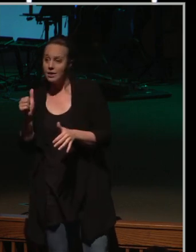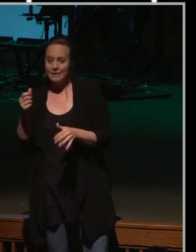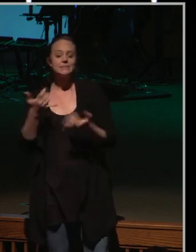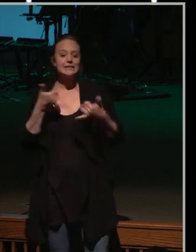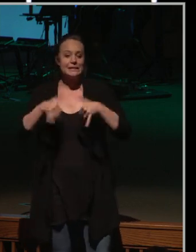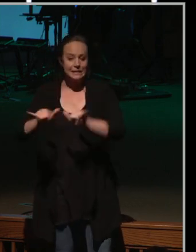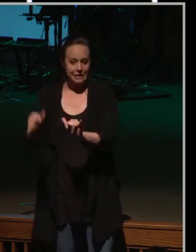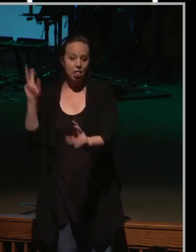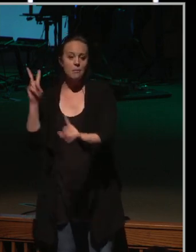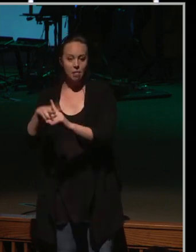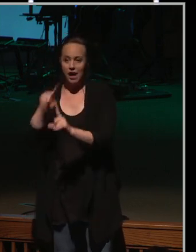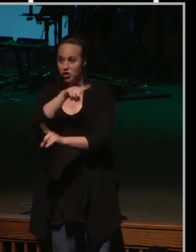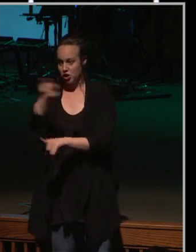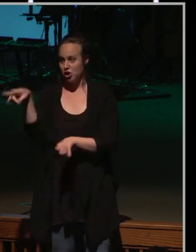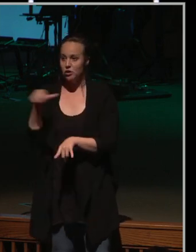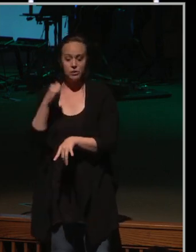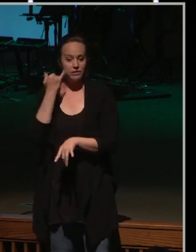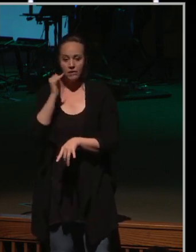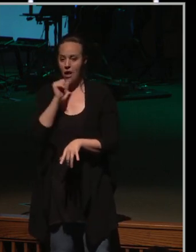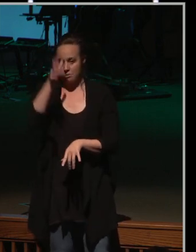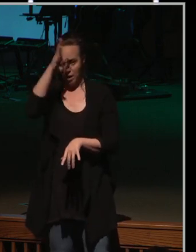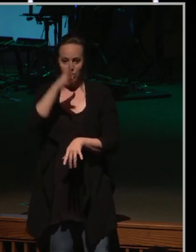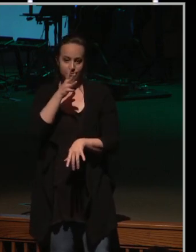into the book of Colossians.